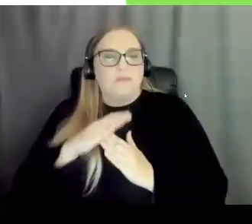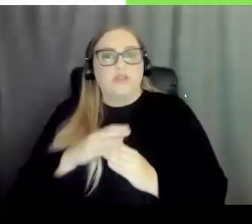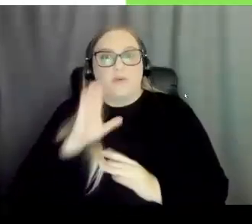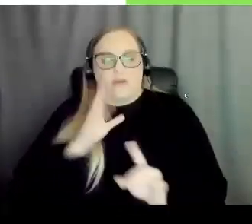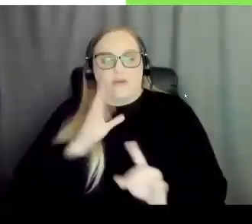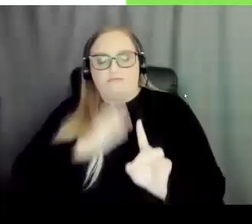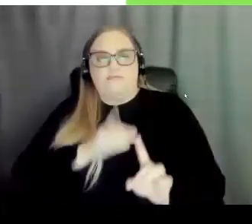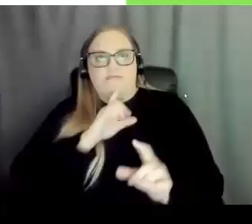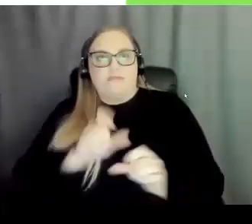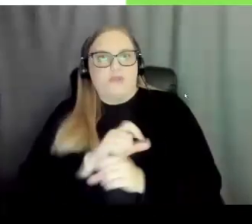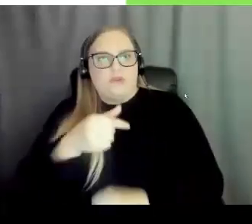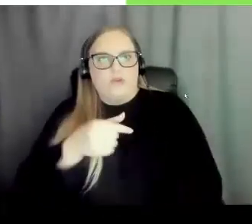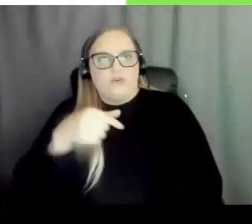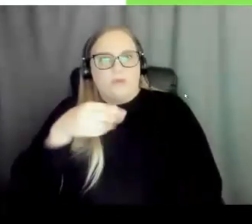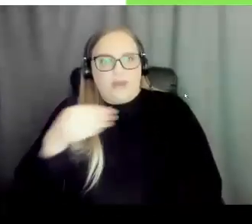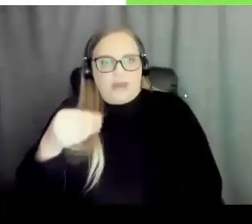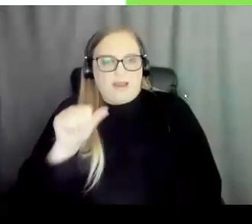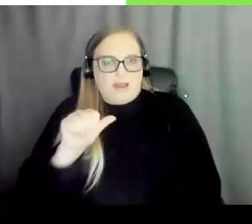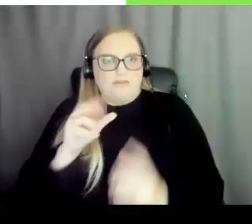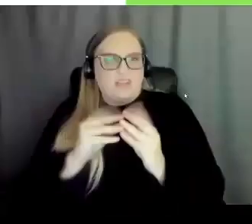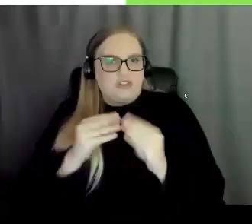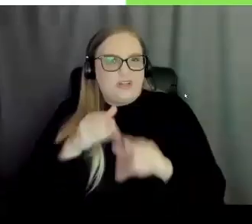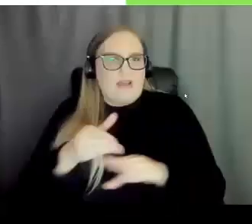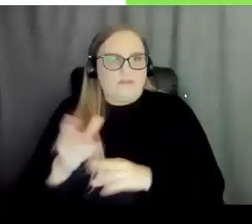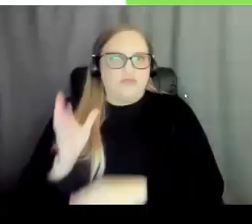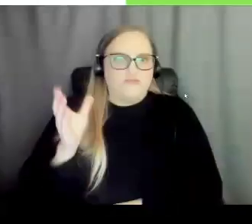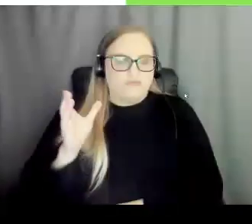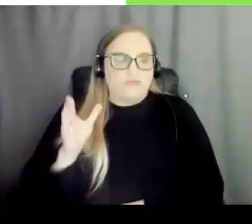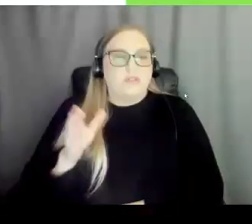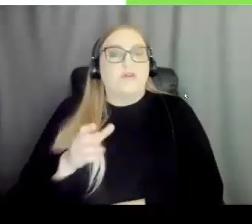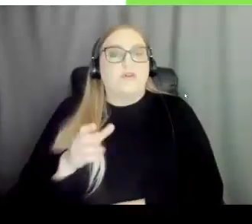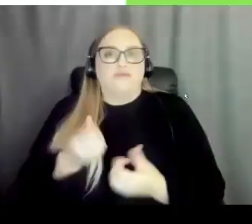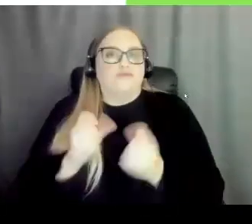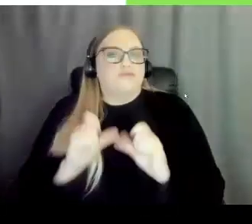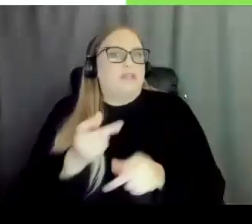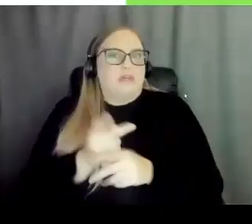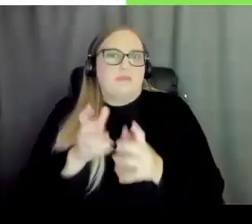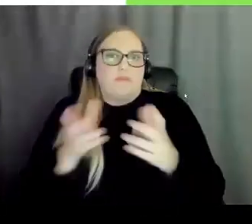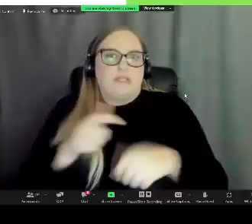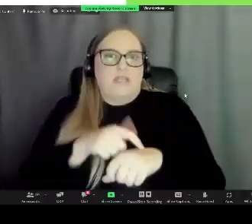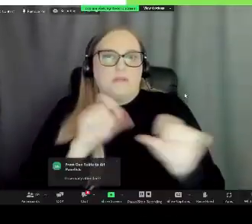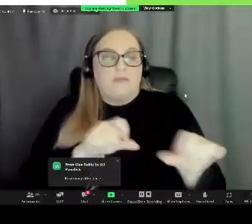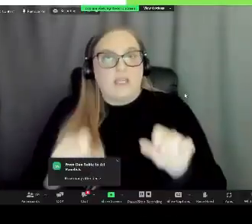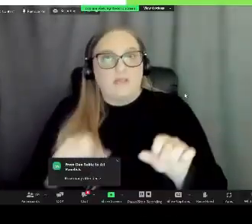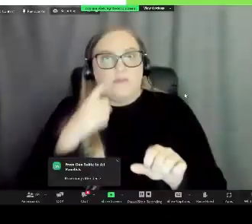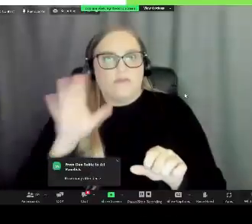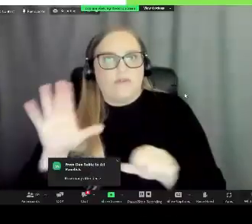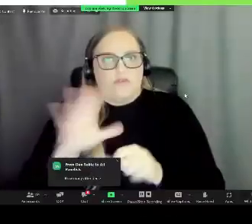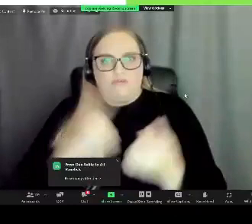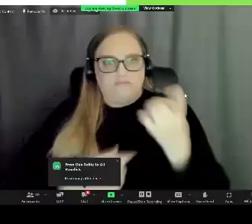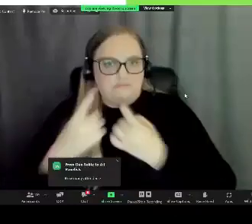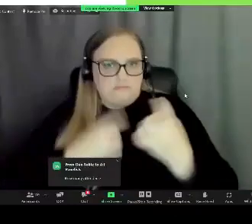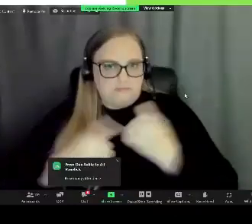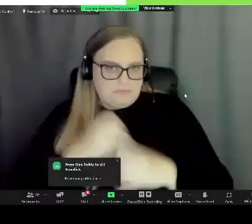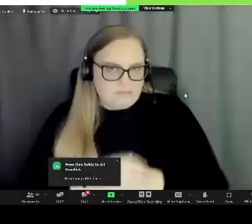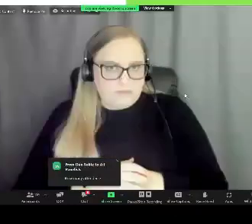remarks, and we'll try to keep time to answer as many of the questions that you submit as possible. But given